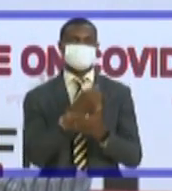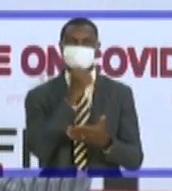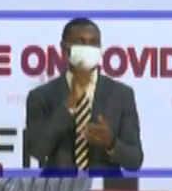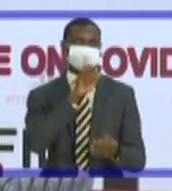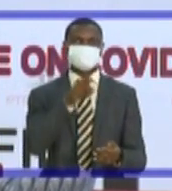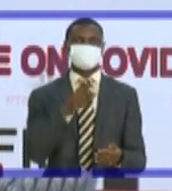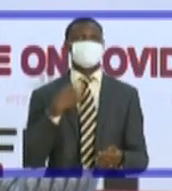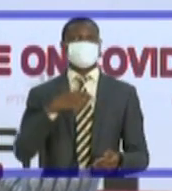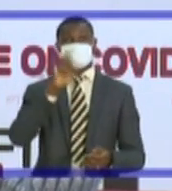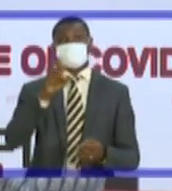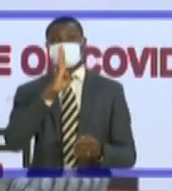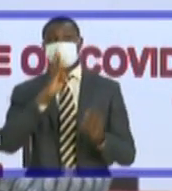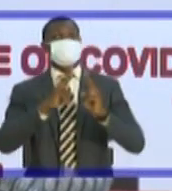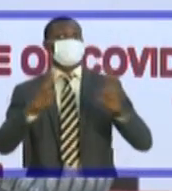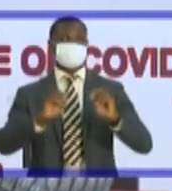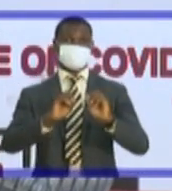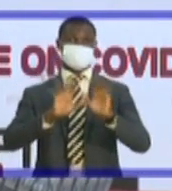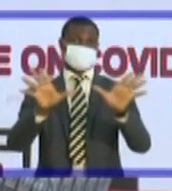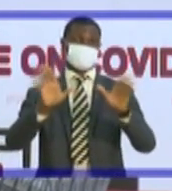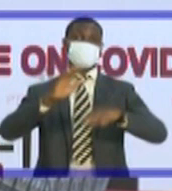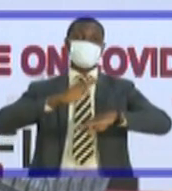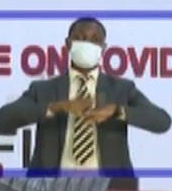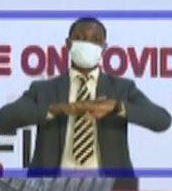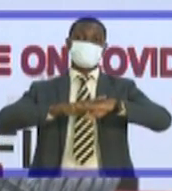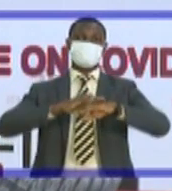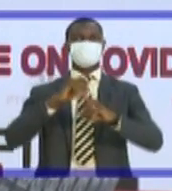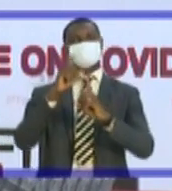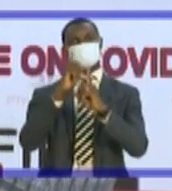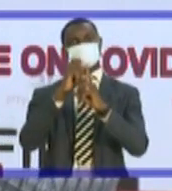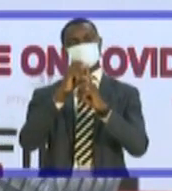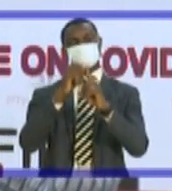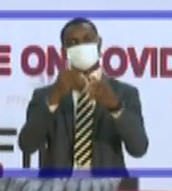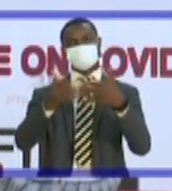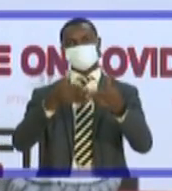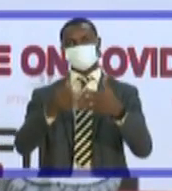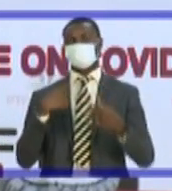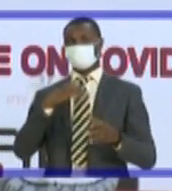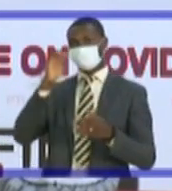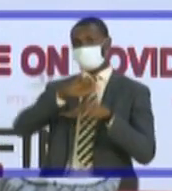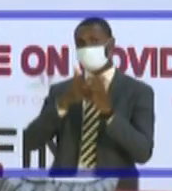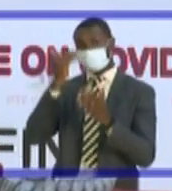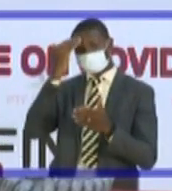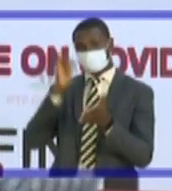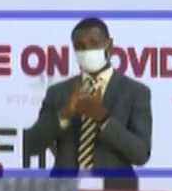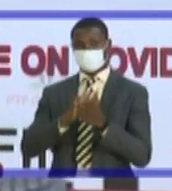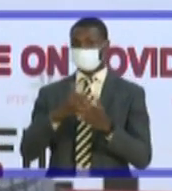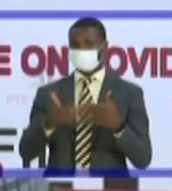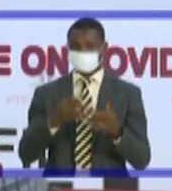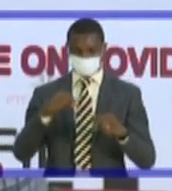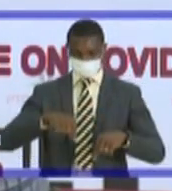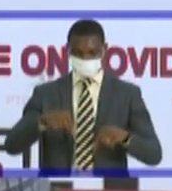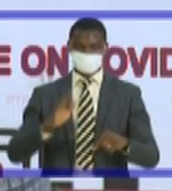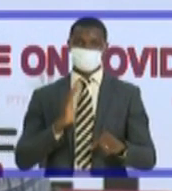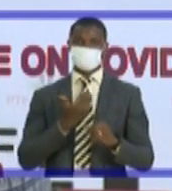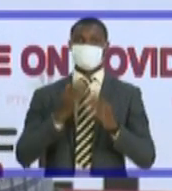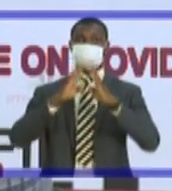Let us be very clear on this issue of rice. We all know that even in our houses, if we